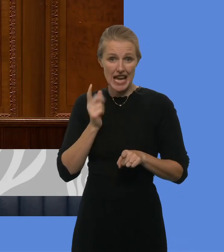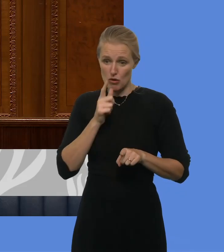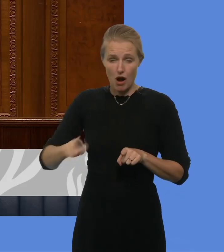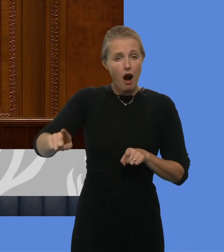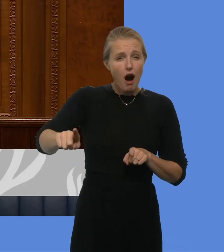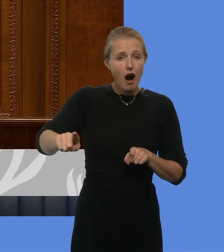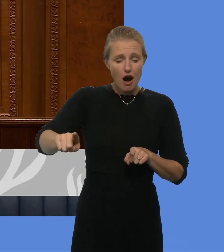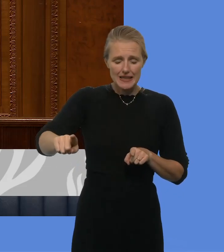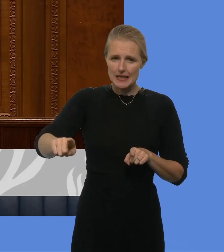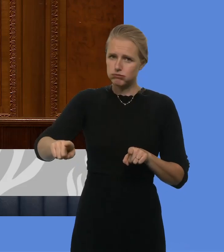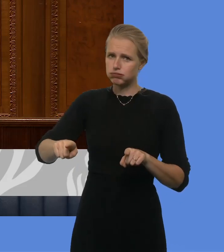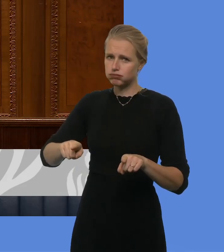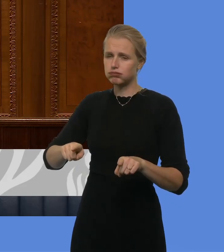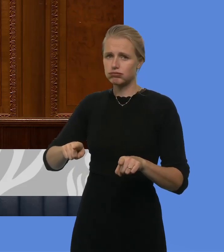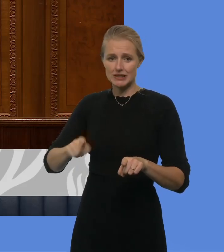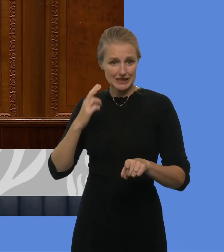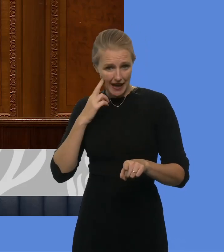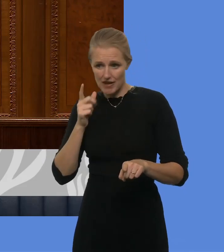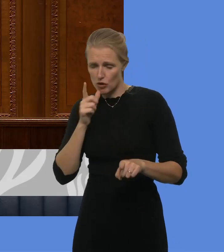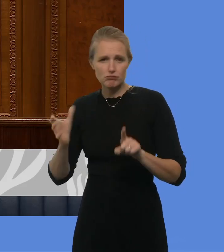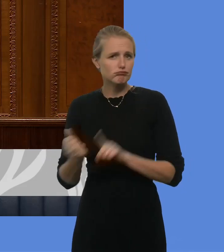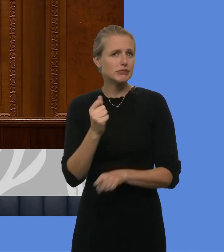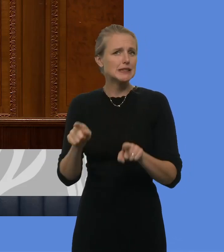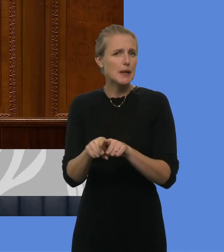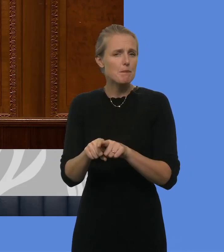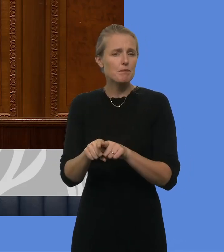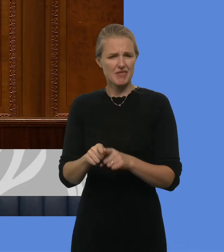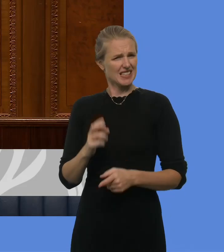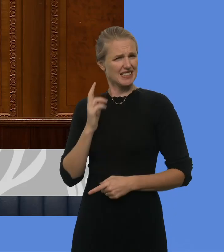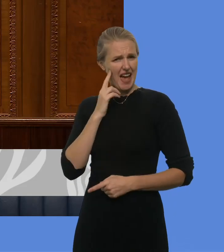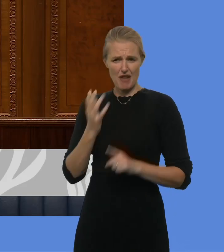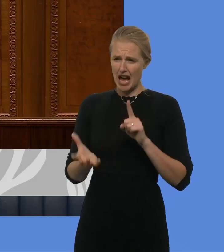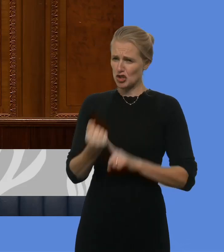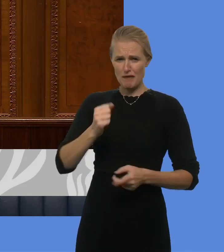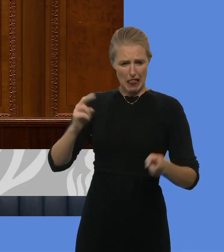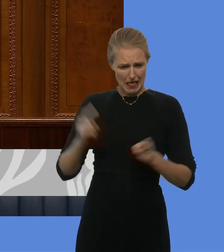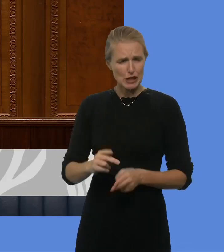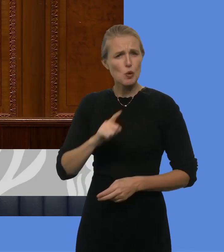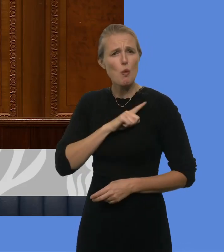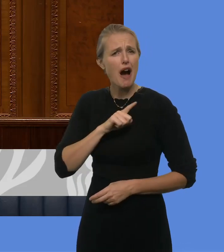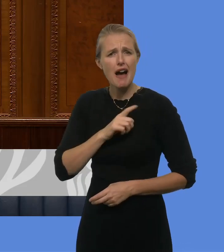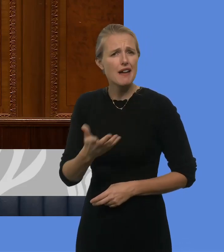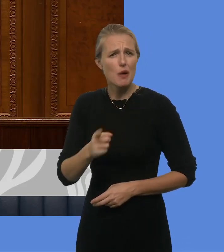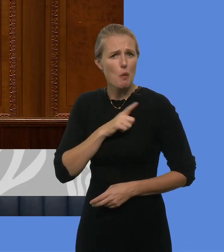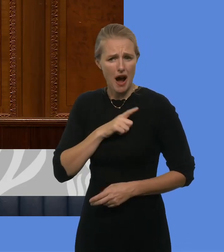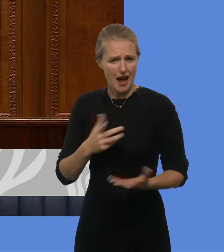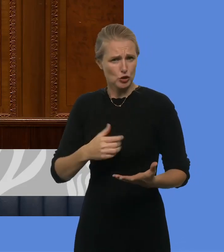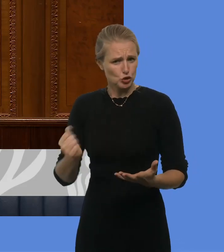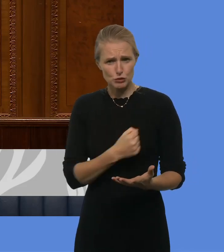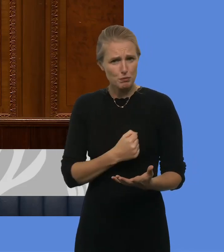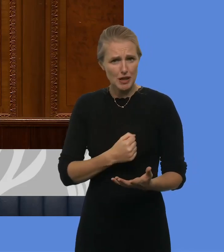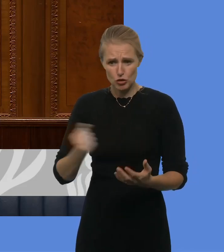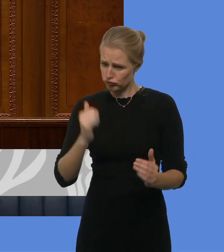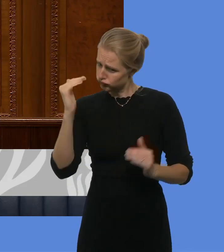at GCSE level. Deaf children's attainment at school should be the same as the general population, but this is far from the case.